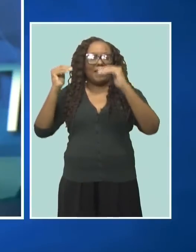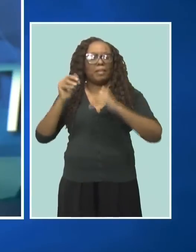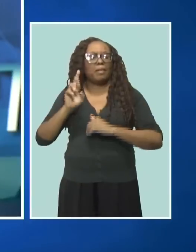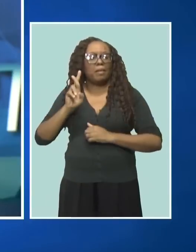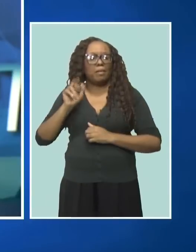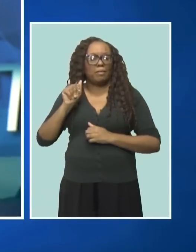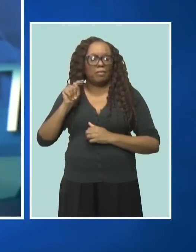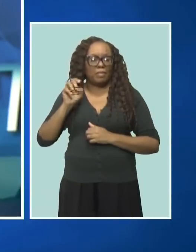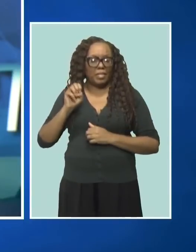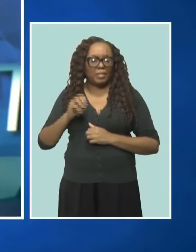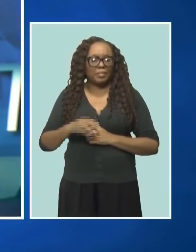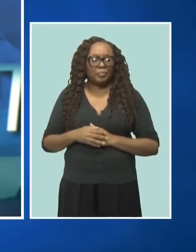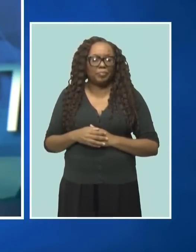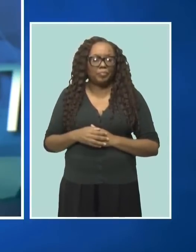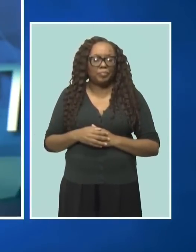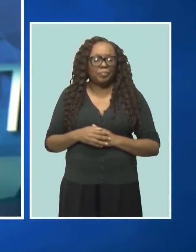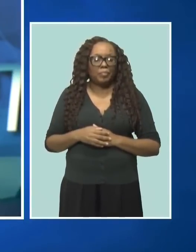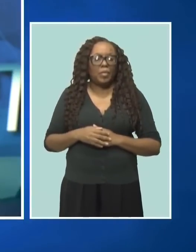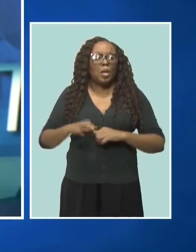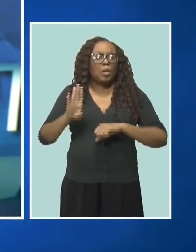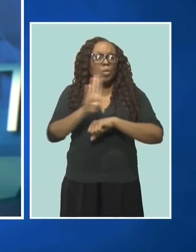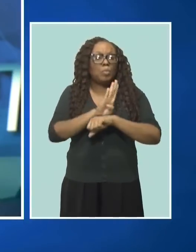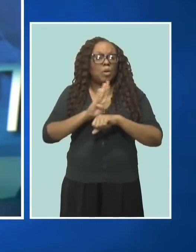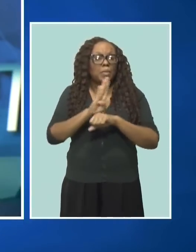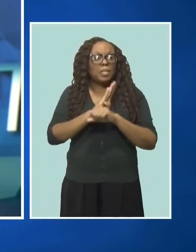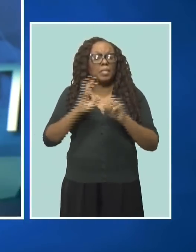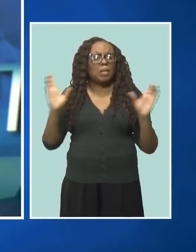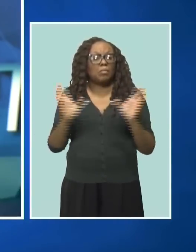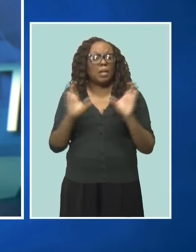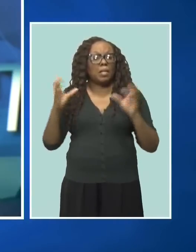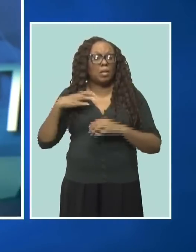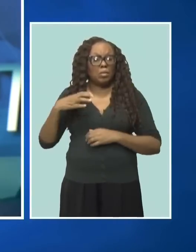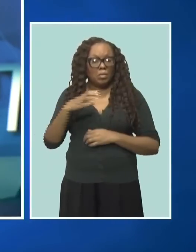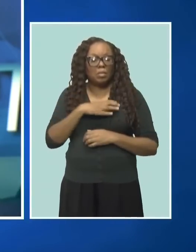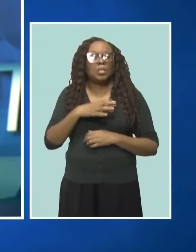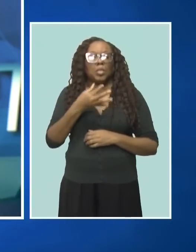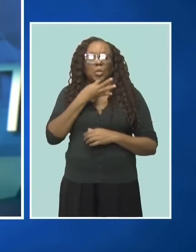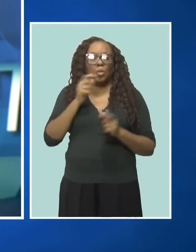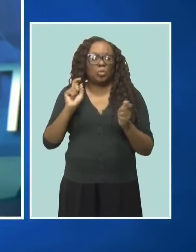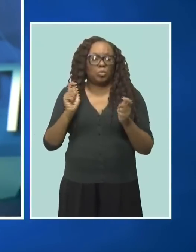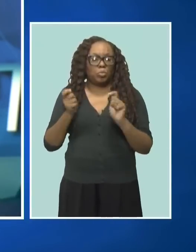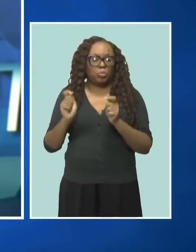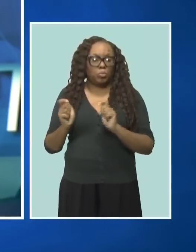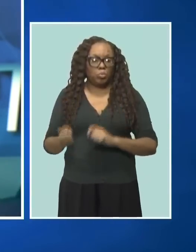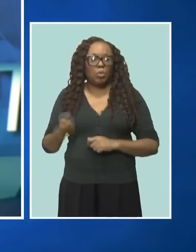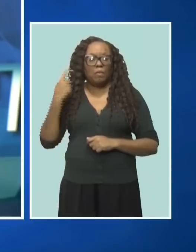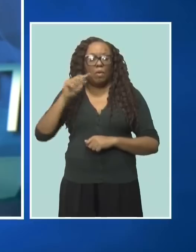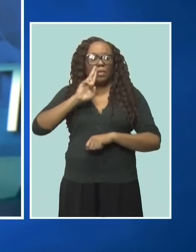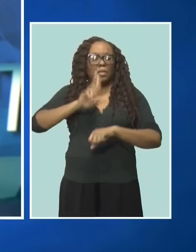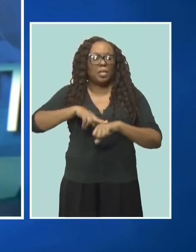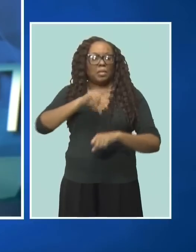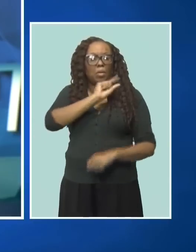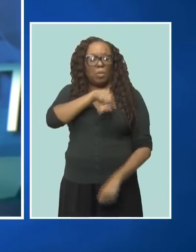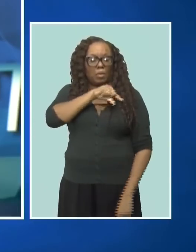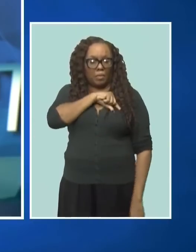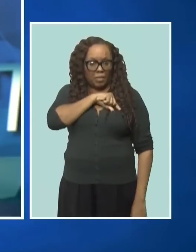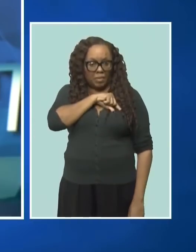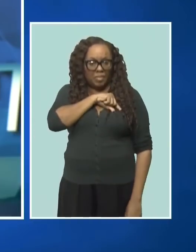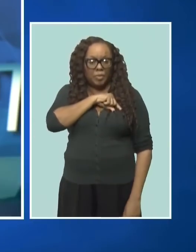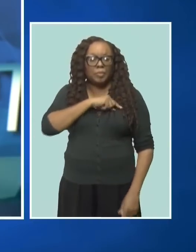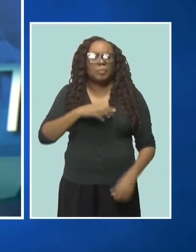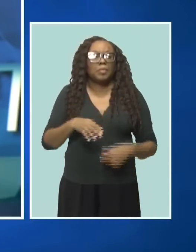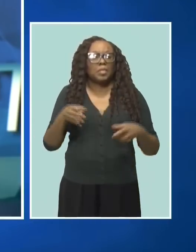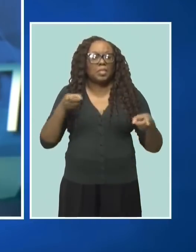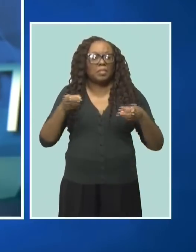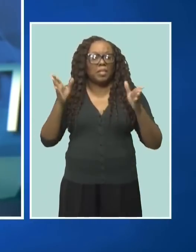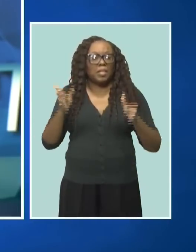The Barbados Accreditation Council is in the process of making several changes to the existing national qualification framework.